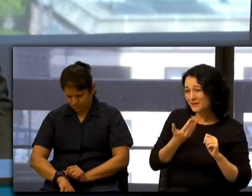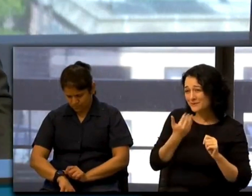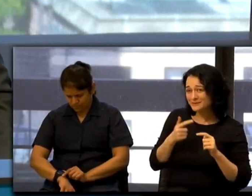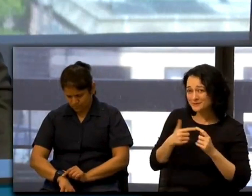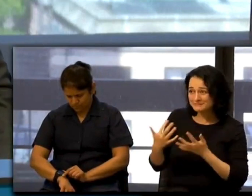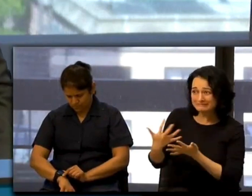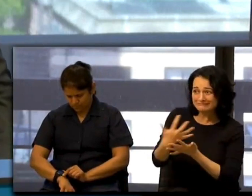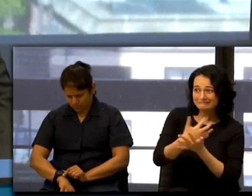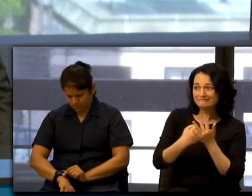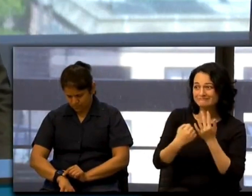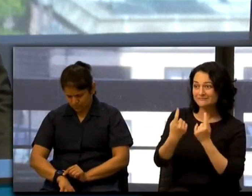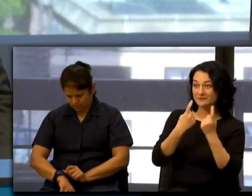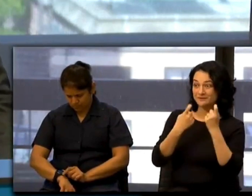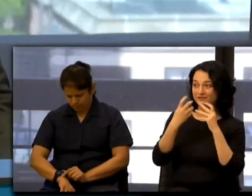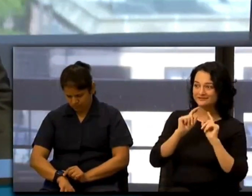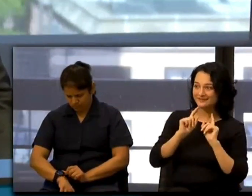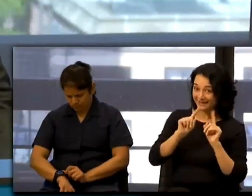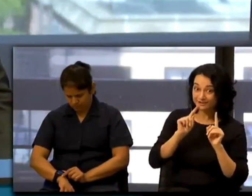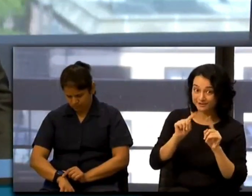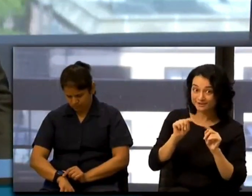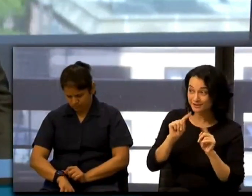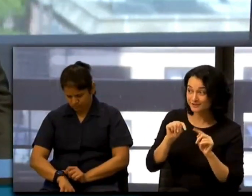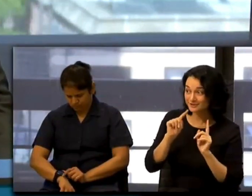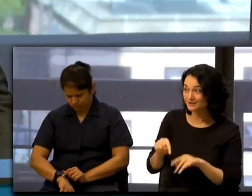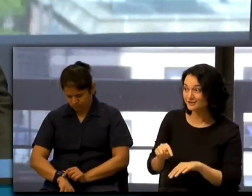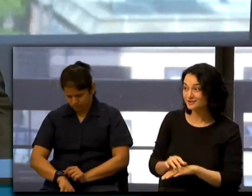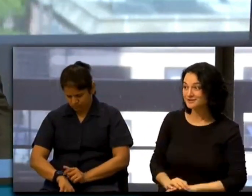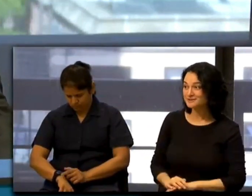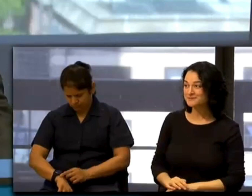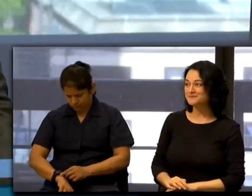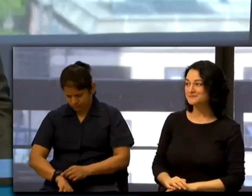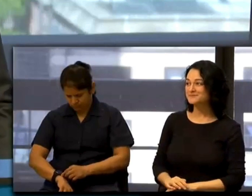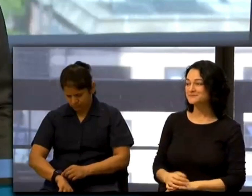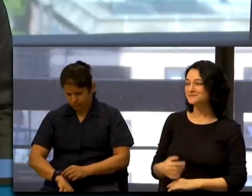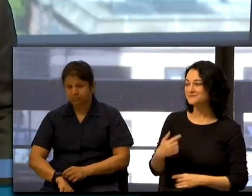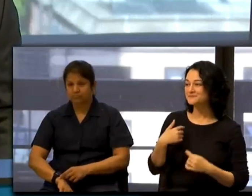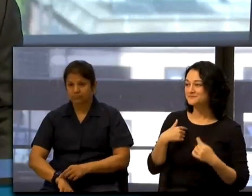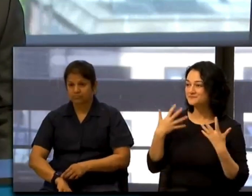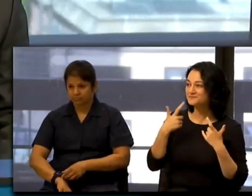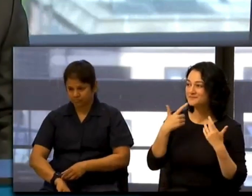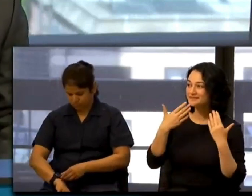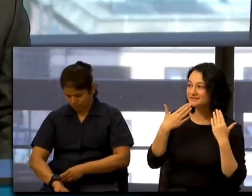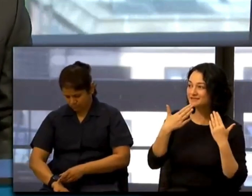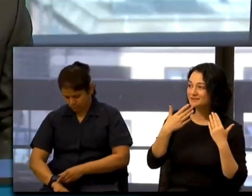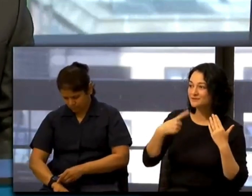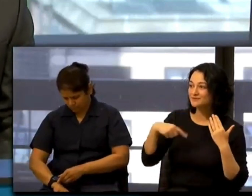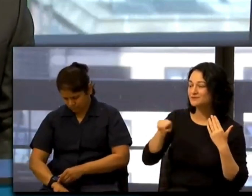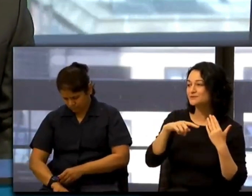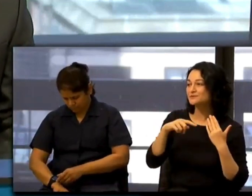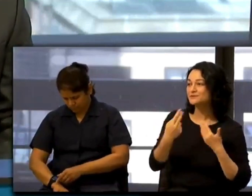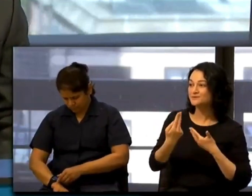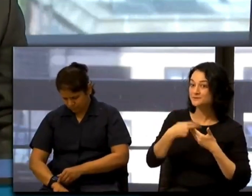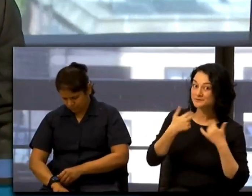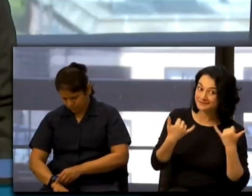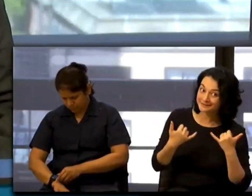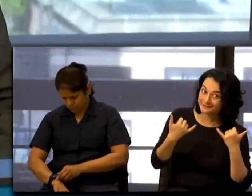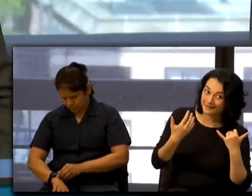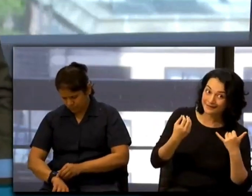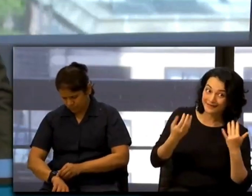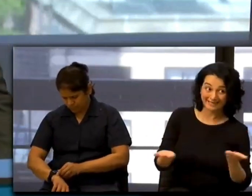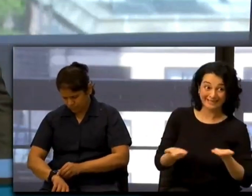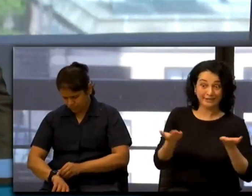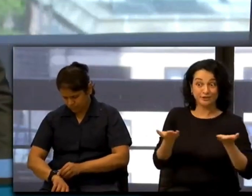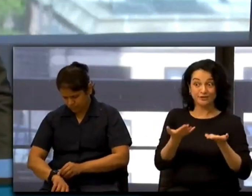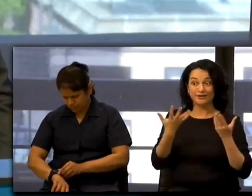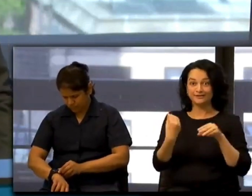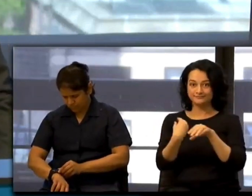to have all of you with us today, both in the room and live streaming for today's exciting program. And thank you again, Rhonda, for